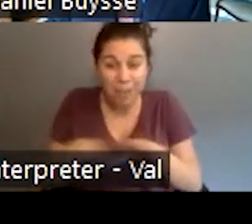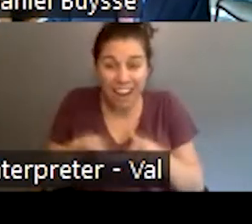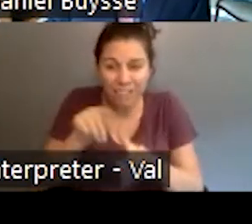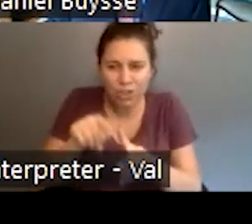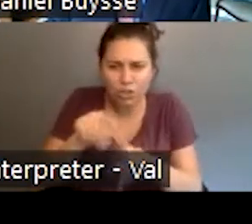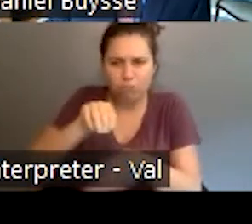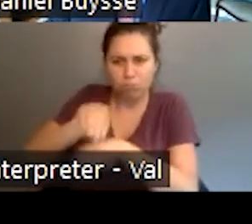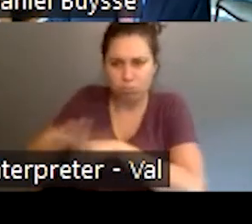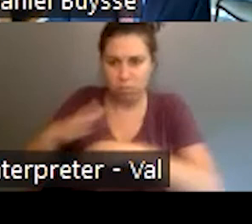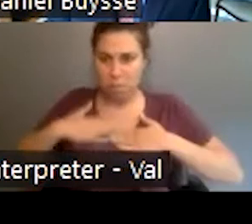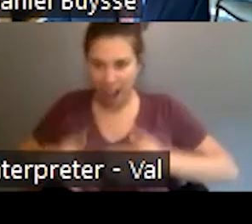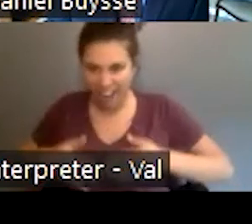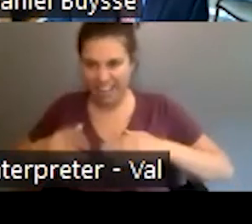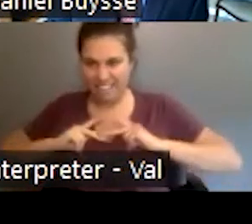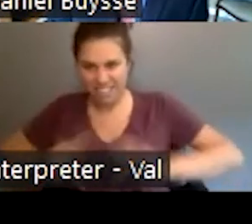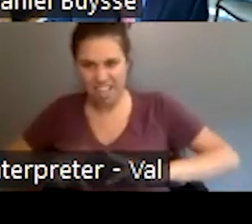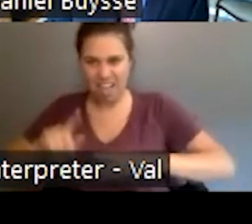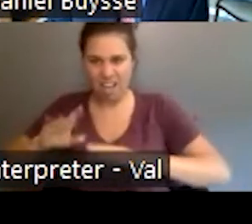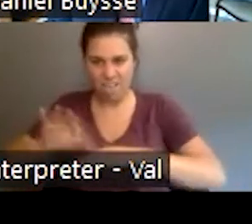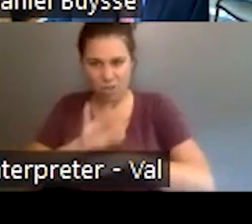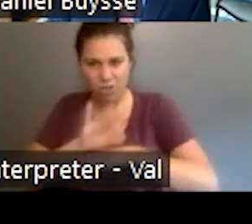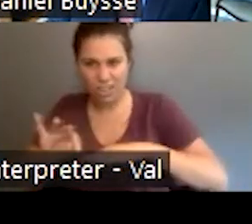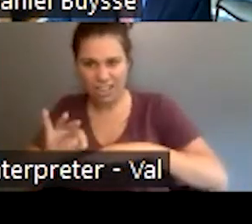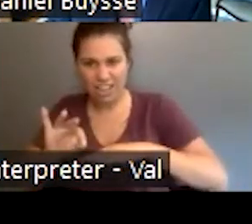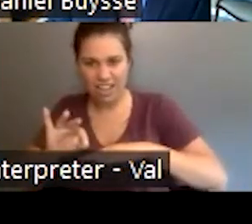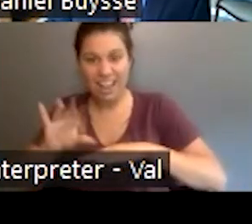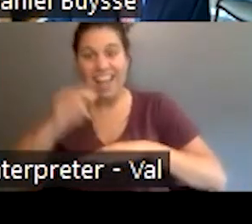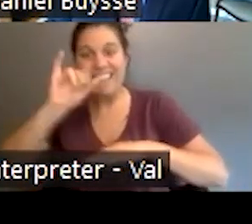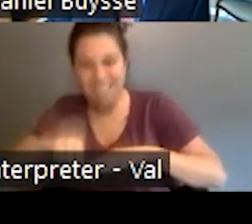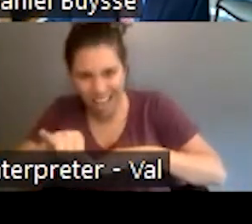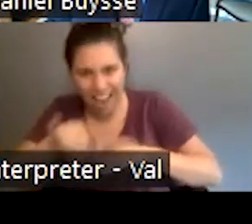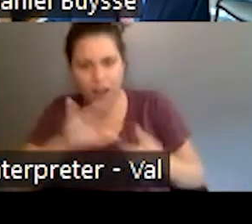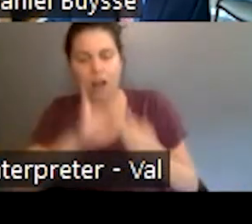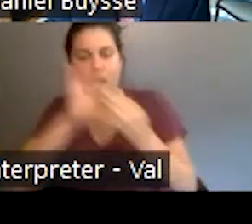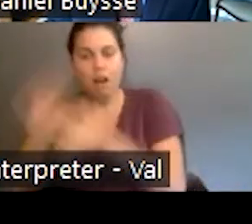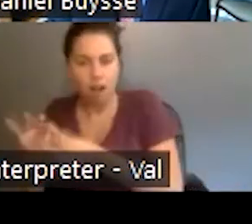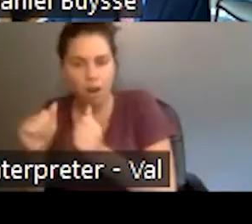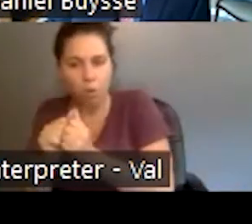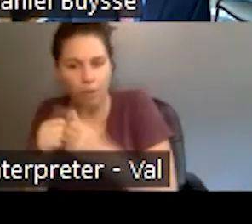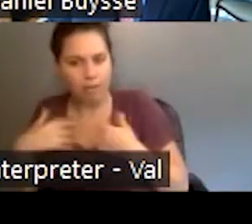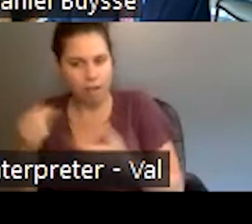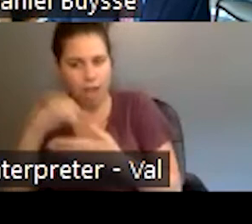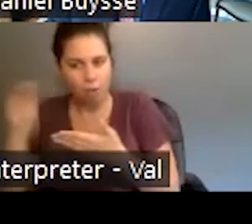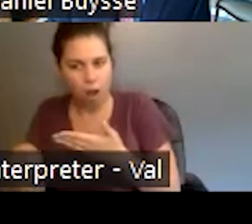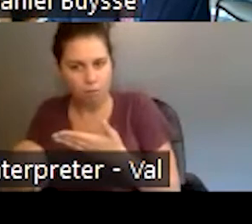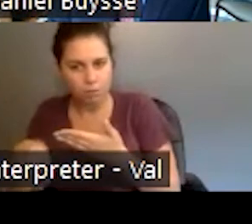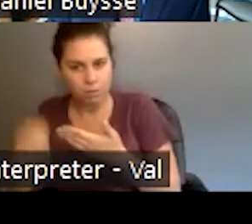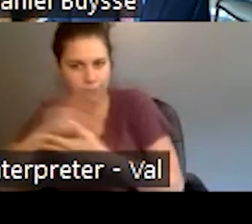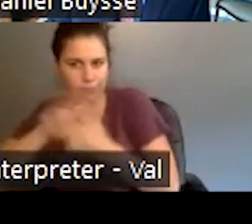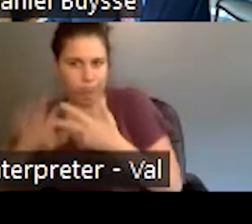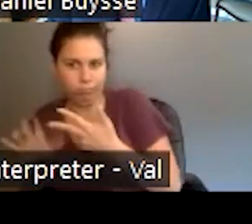on our physiology, and those aspects of our physiology relate to important health outcomes of all